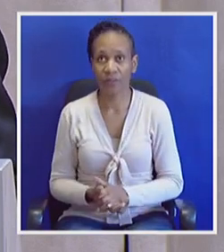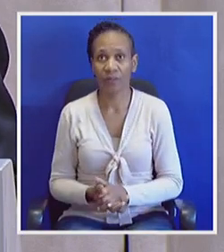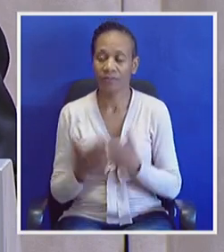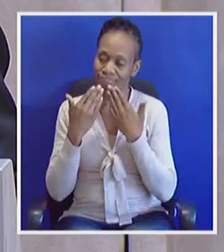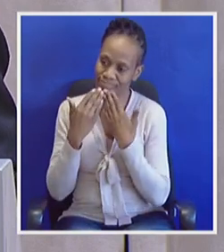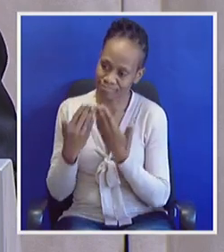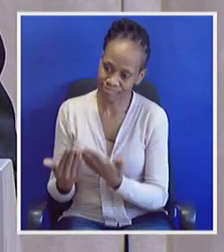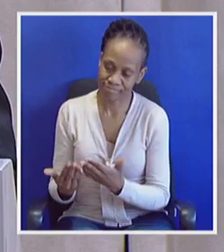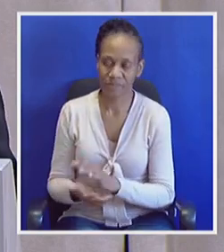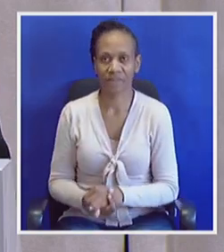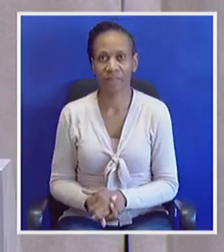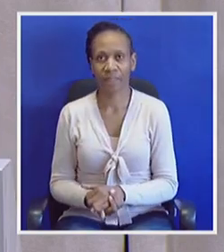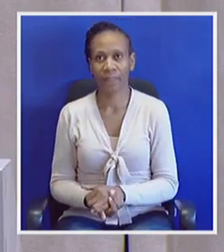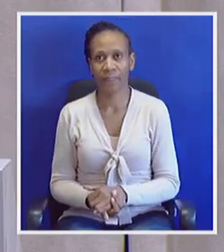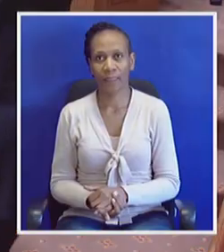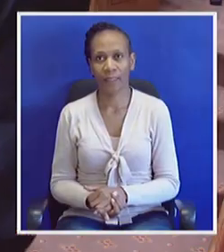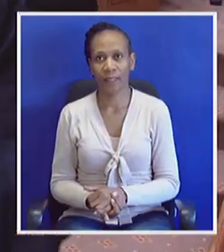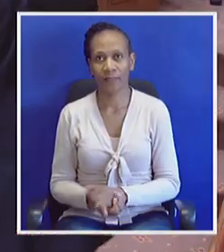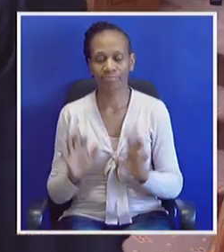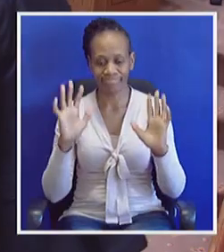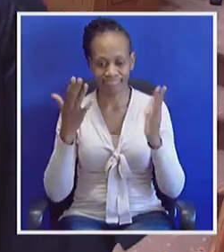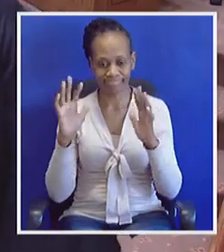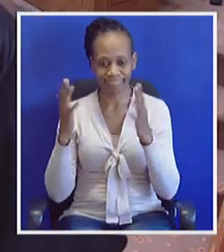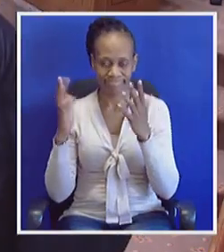you. Thank you, sir. Madam Chairperson.